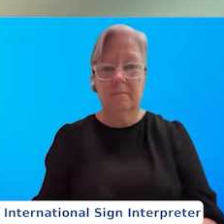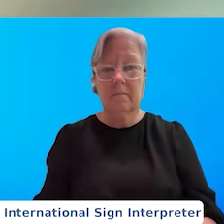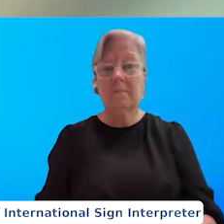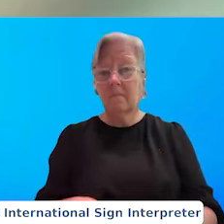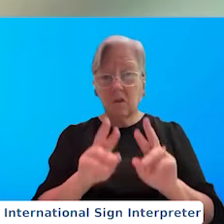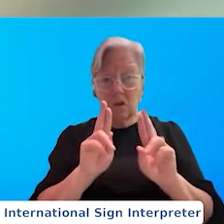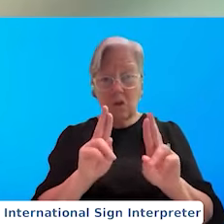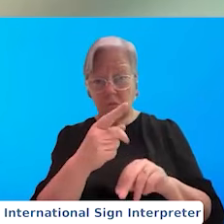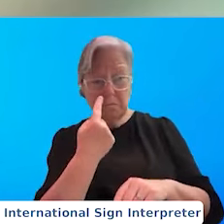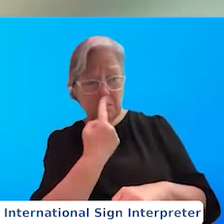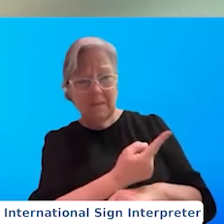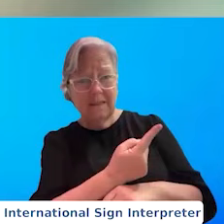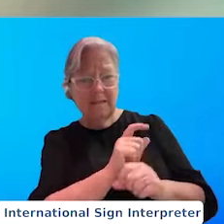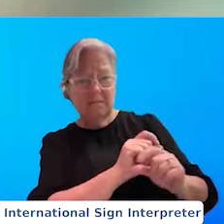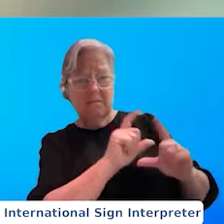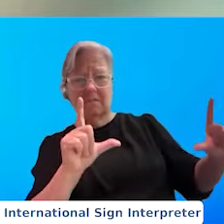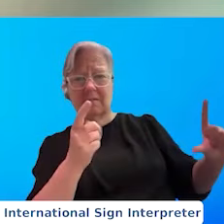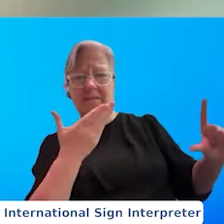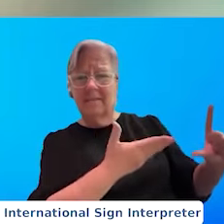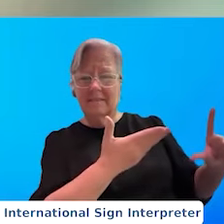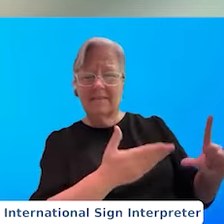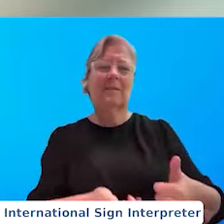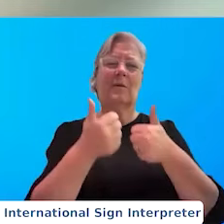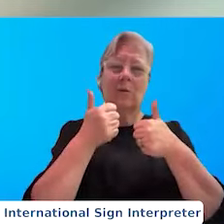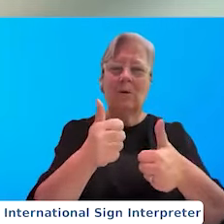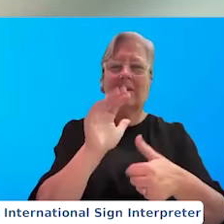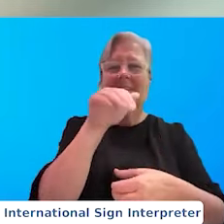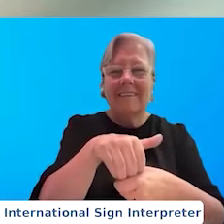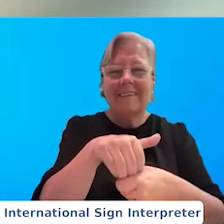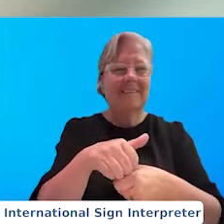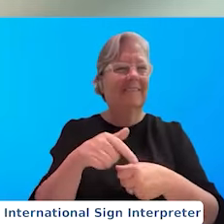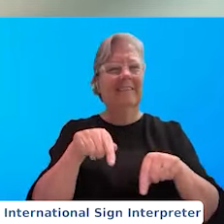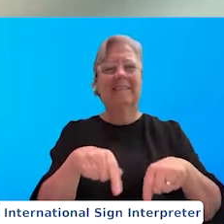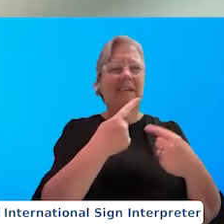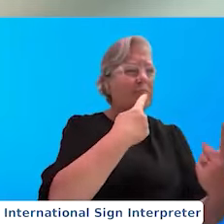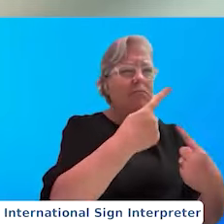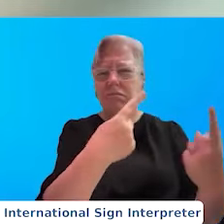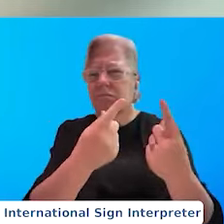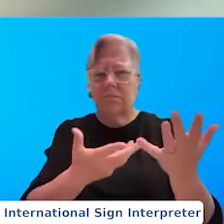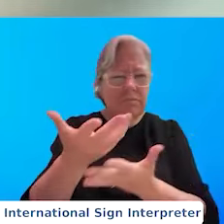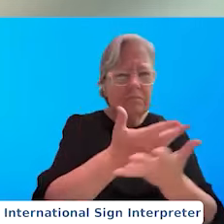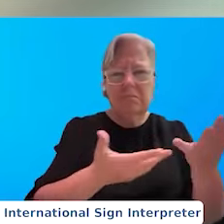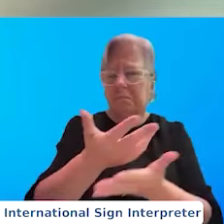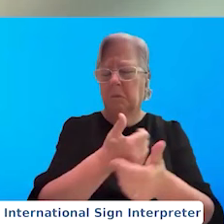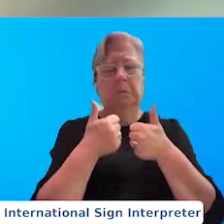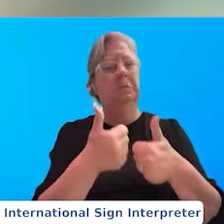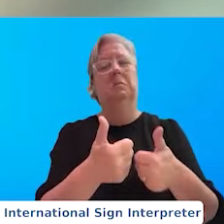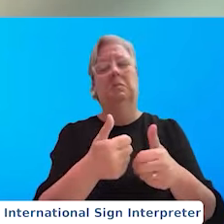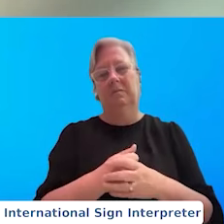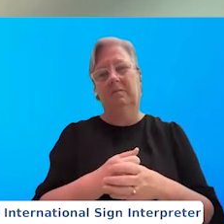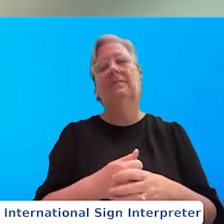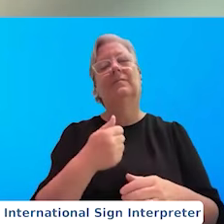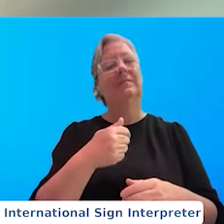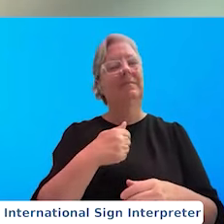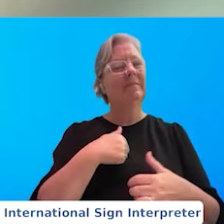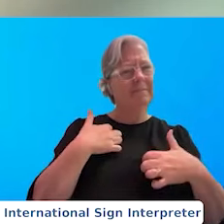Thanks very much. Thanks. I just noticed that, oh no, it's okay. It was taking a while to come up with the option to share, but let me